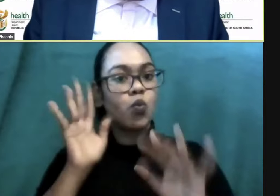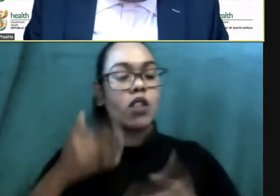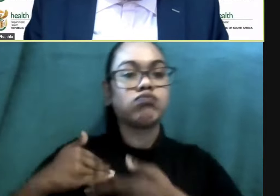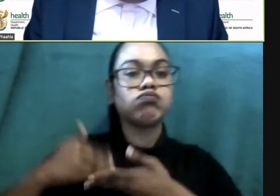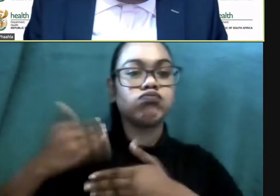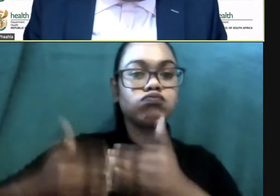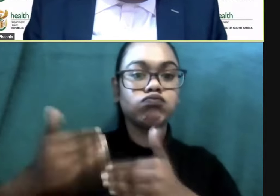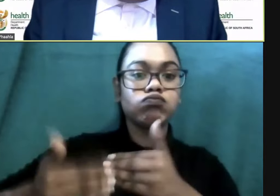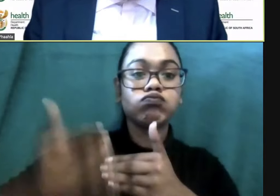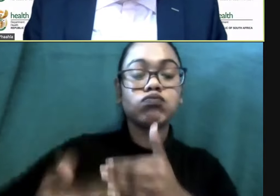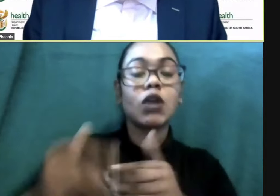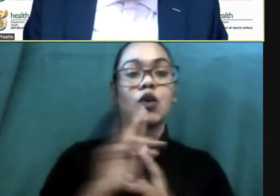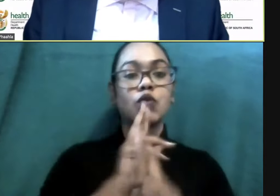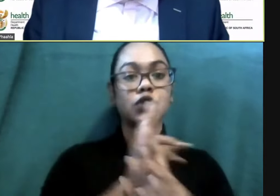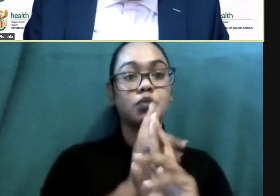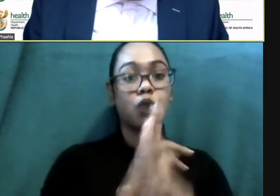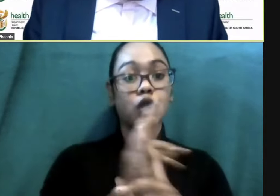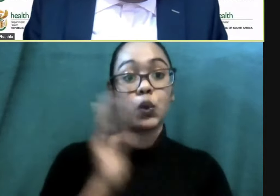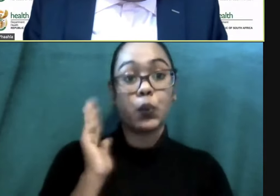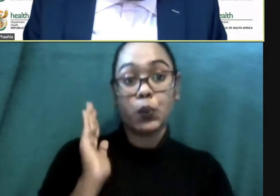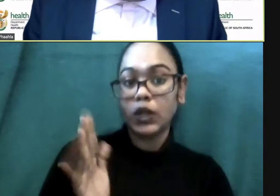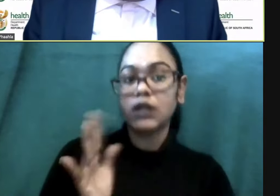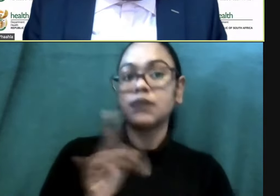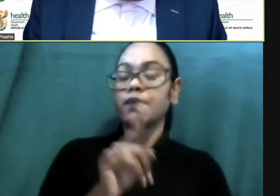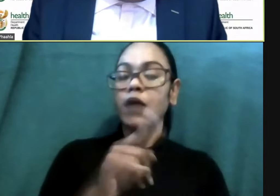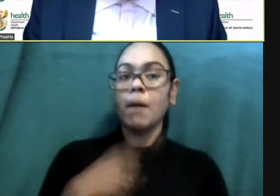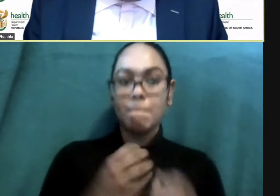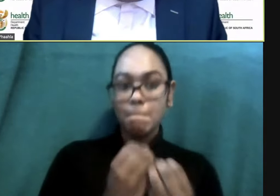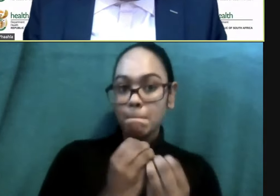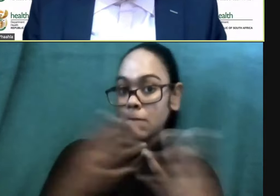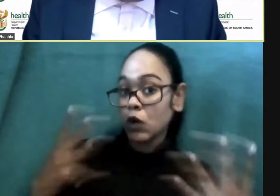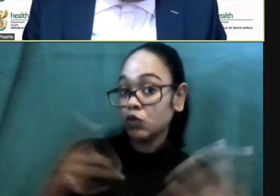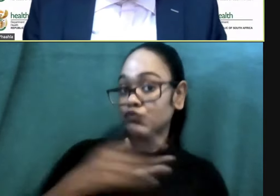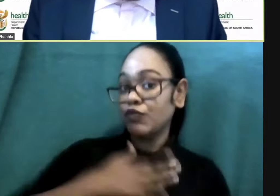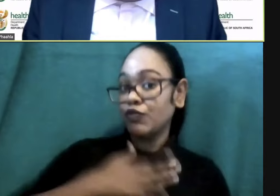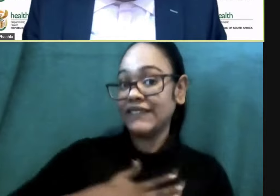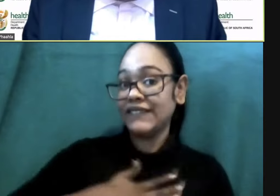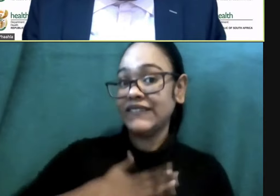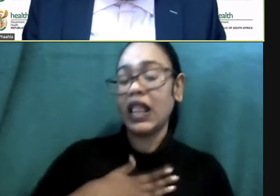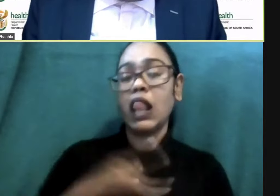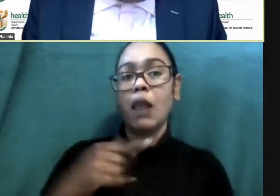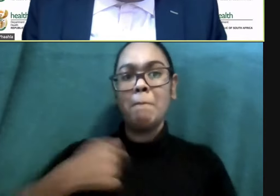tried to respond. I know some of you may feel that maybe questions not